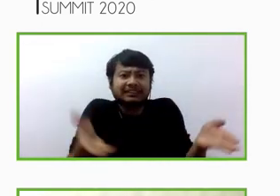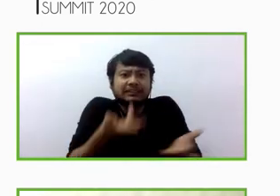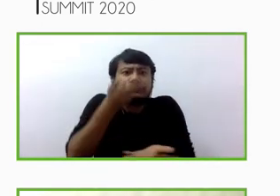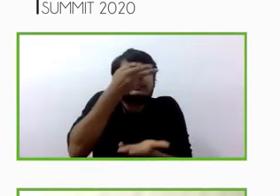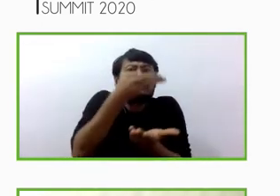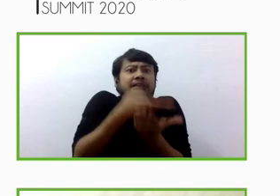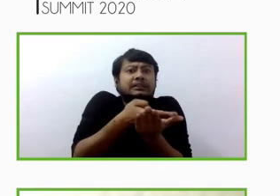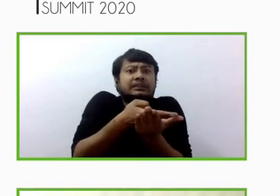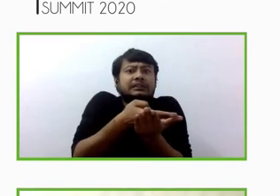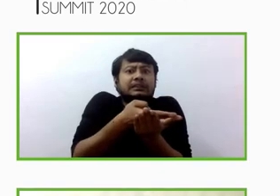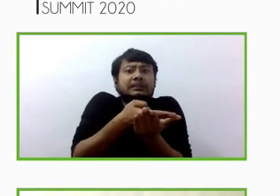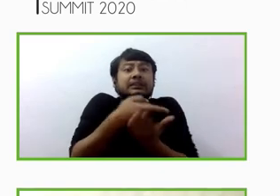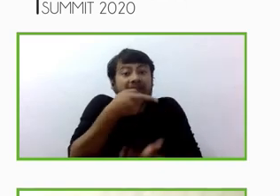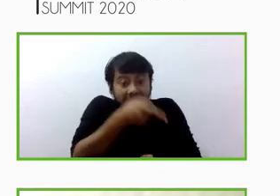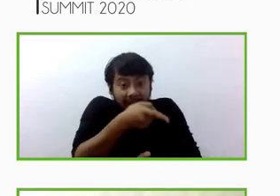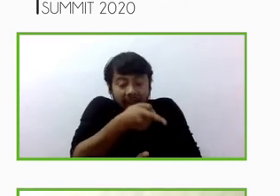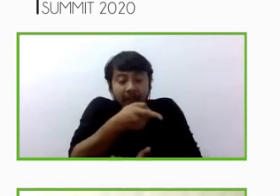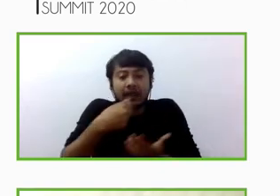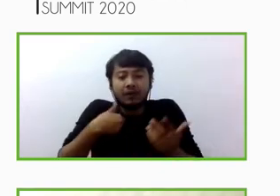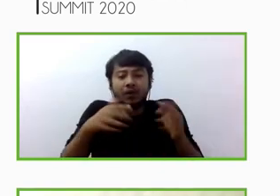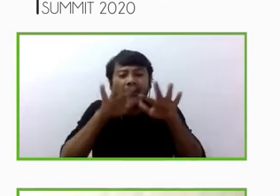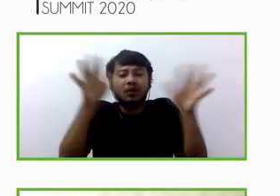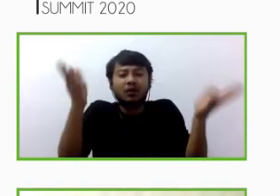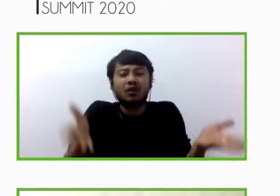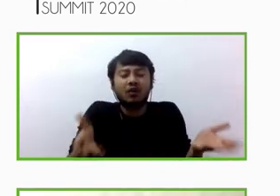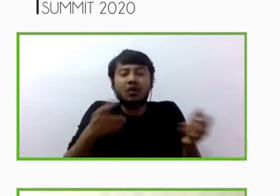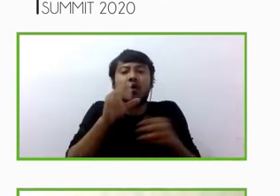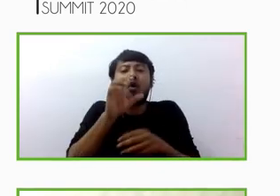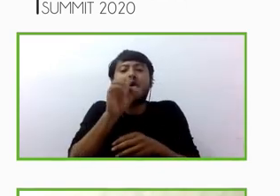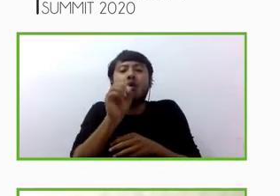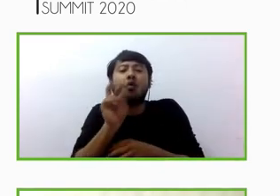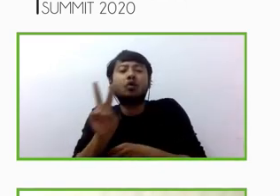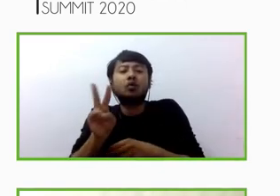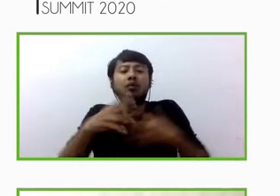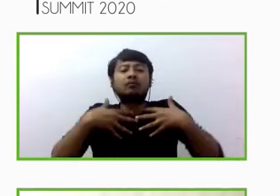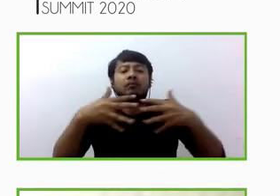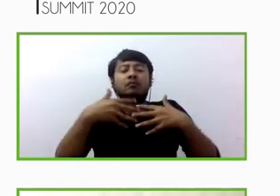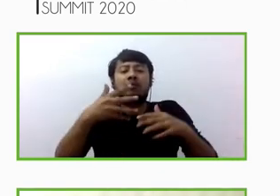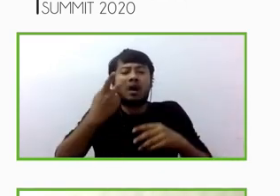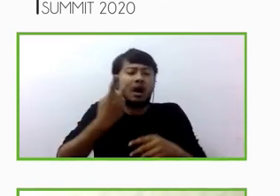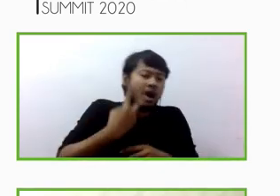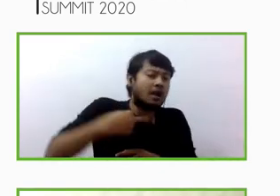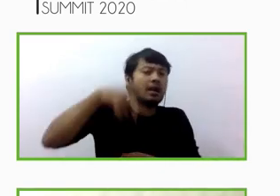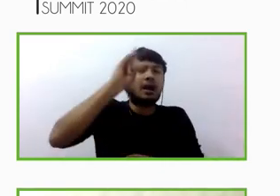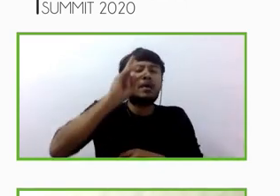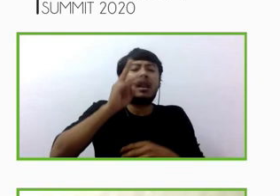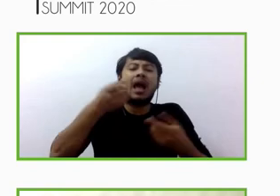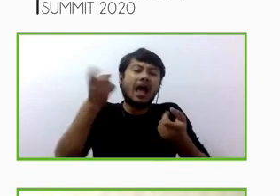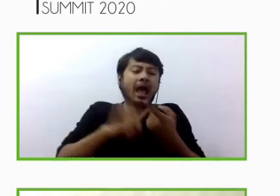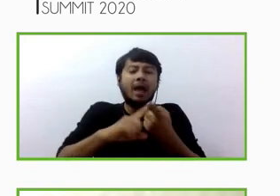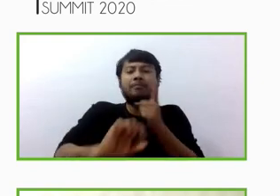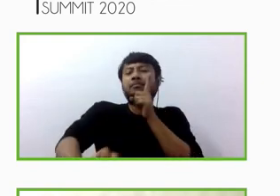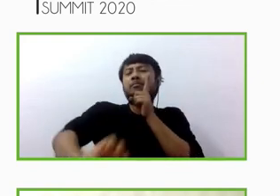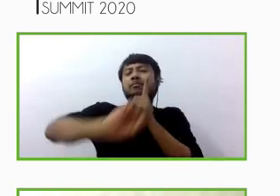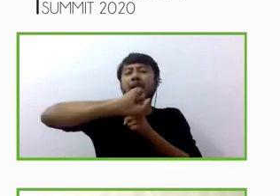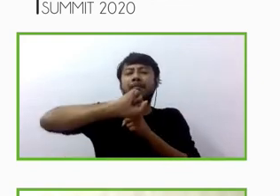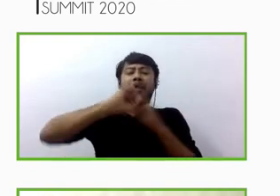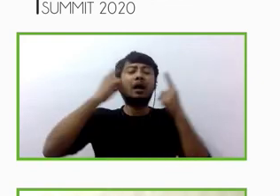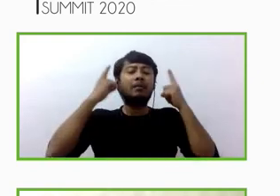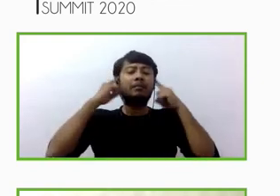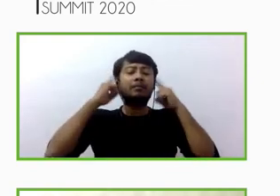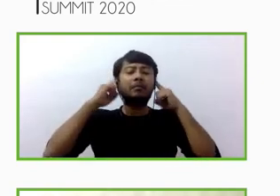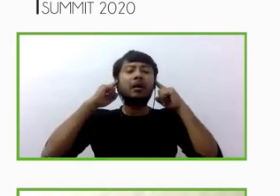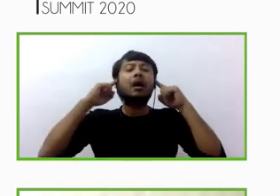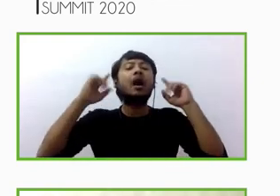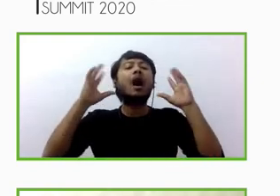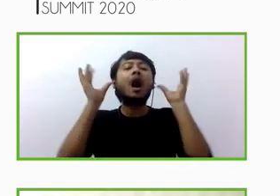an oxygen environment, high oxygen environment, initiated a sensory neural nerve loss in my hearing, which